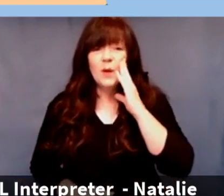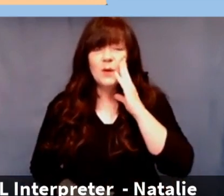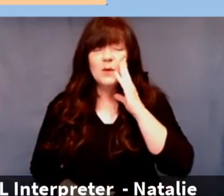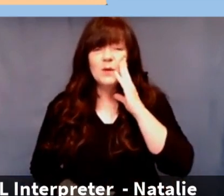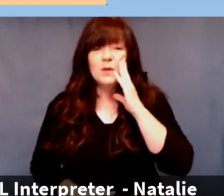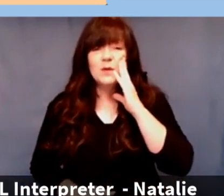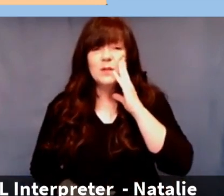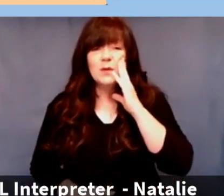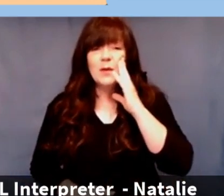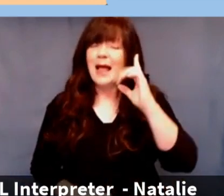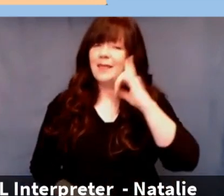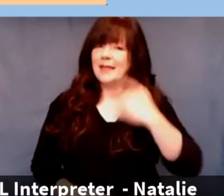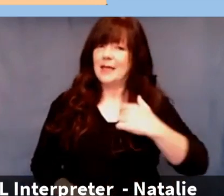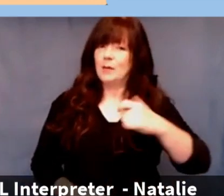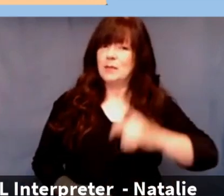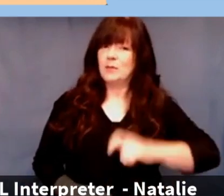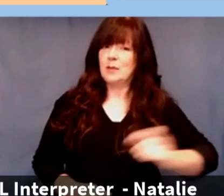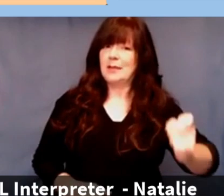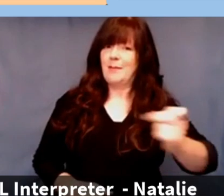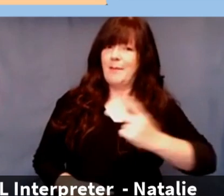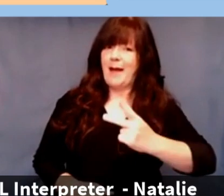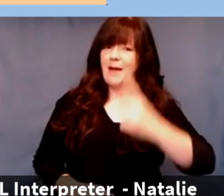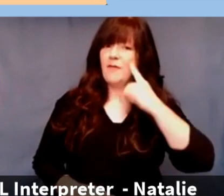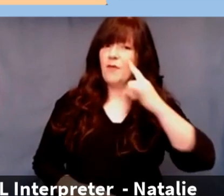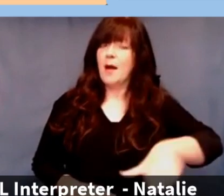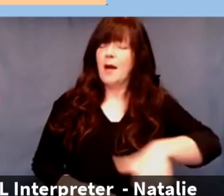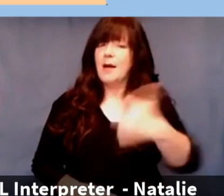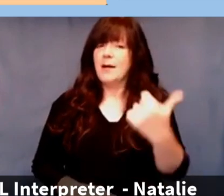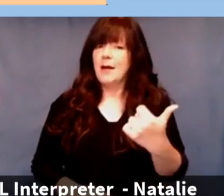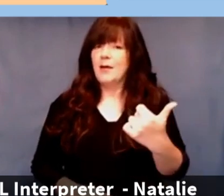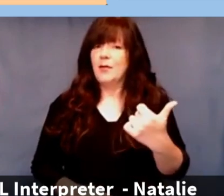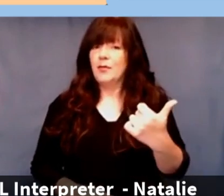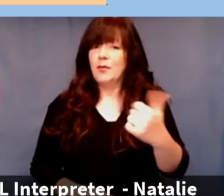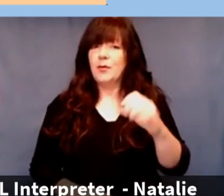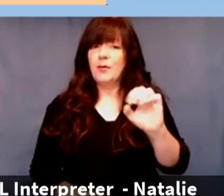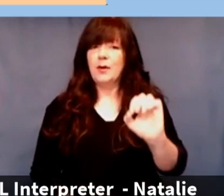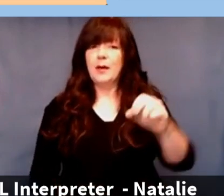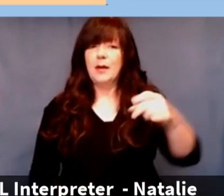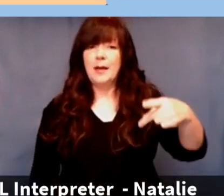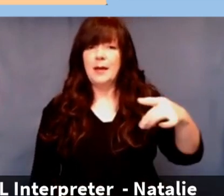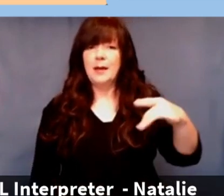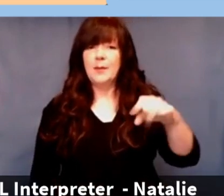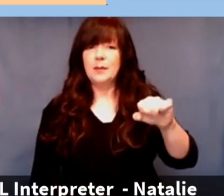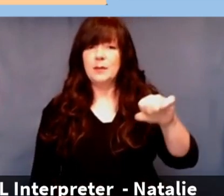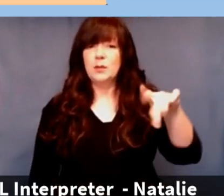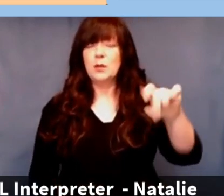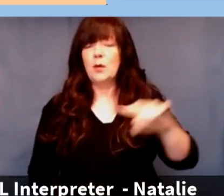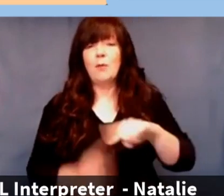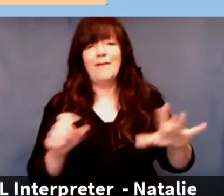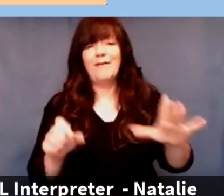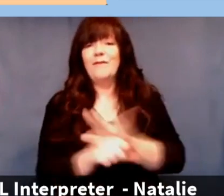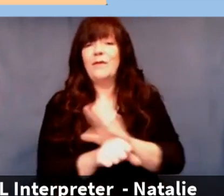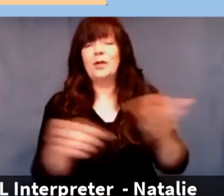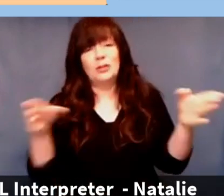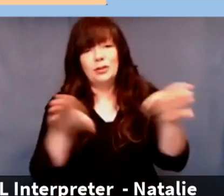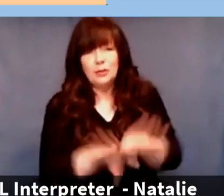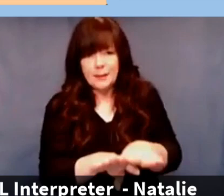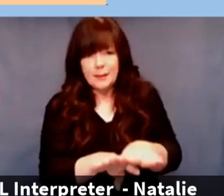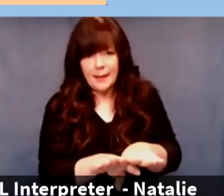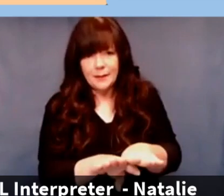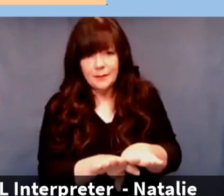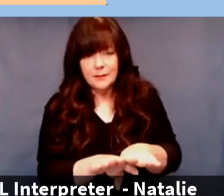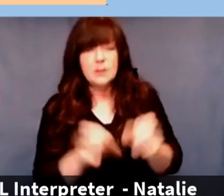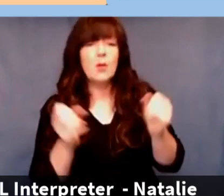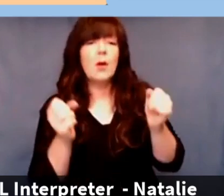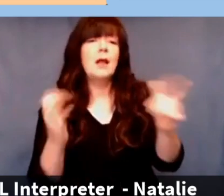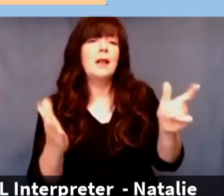I think I was supposed to come back for another episode, but we went into full shutdown mode. So yeah. I had to do a lot of, I guess,